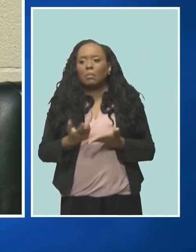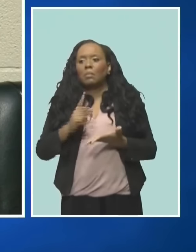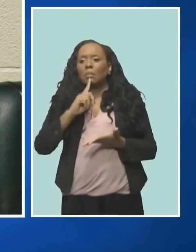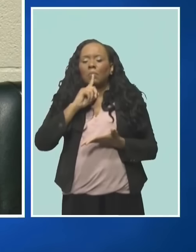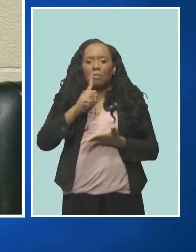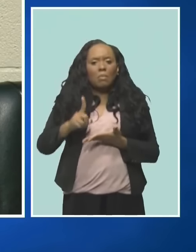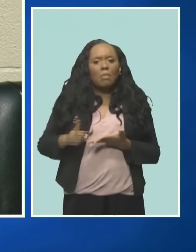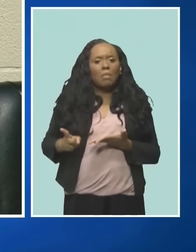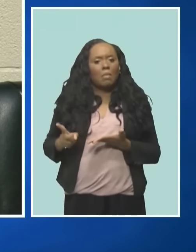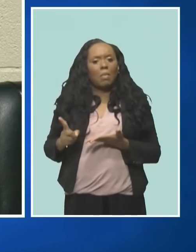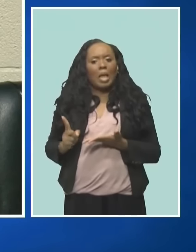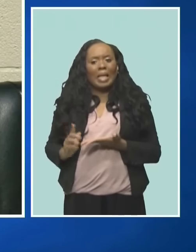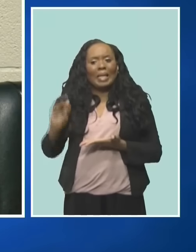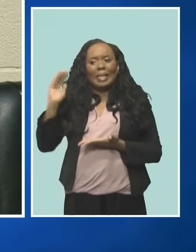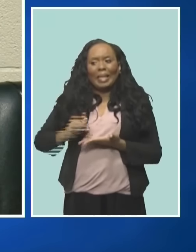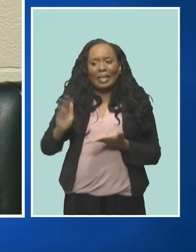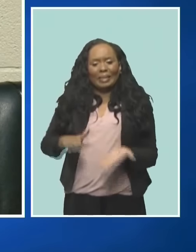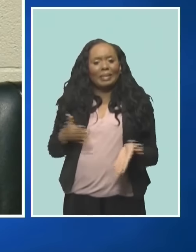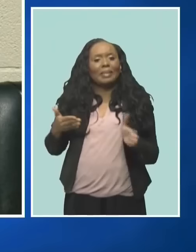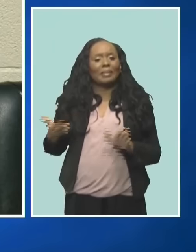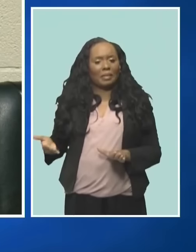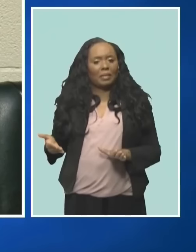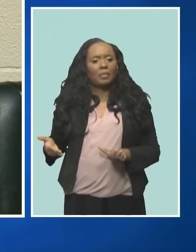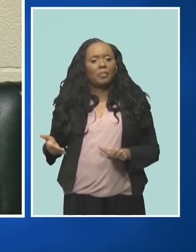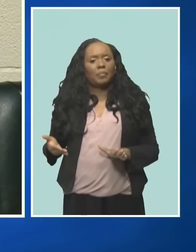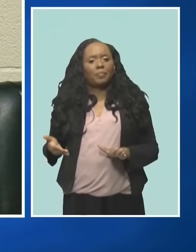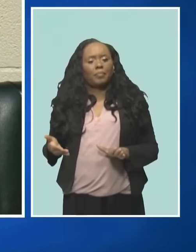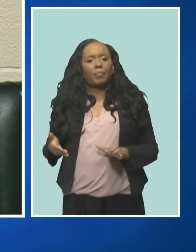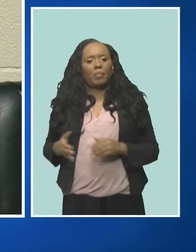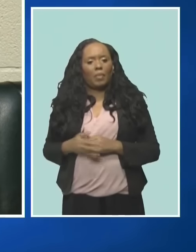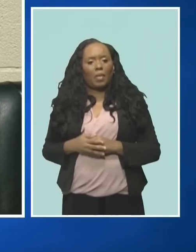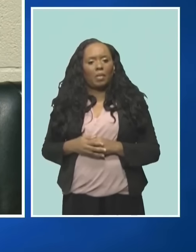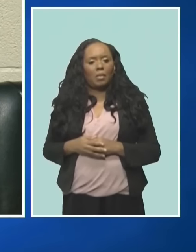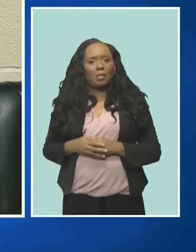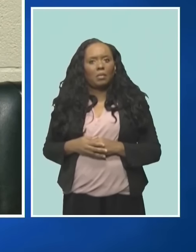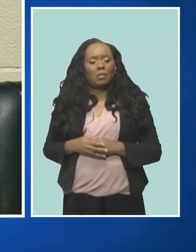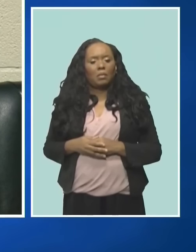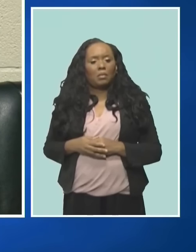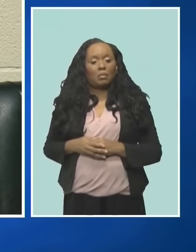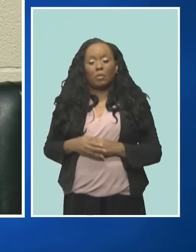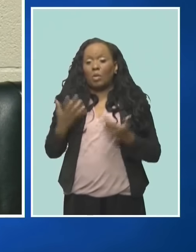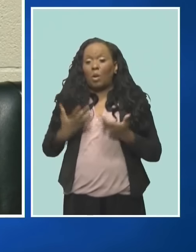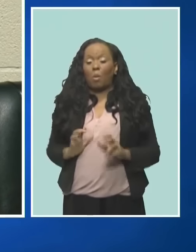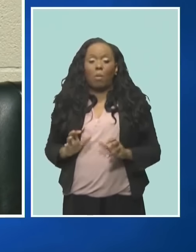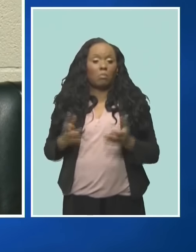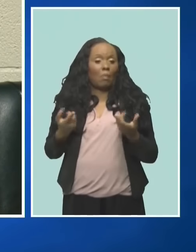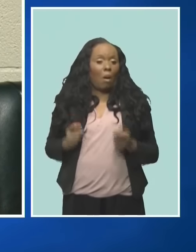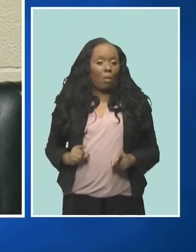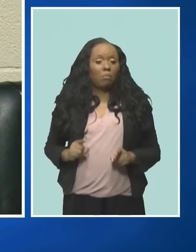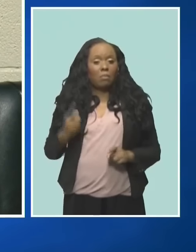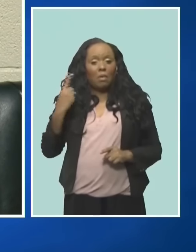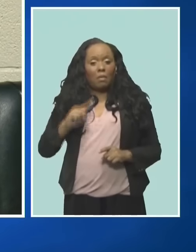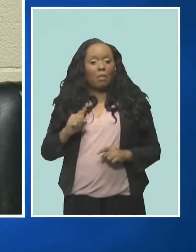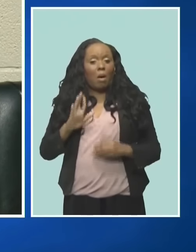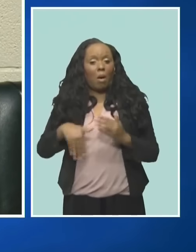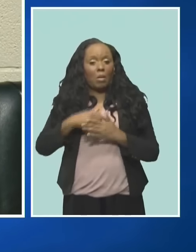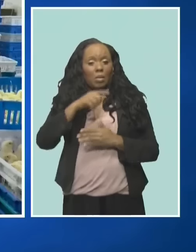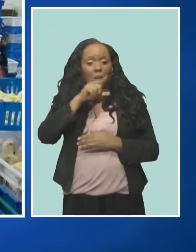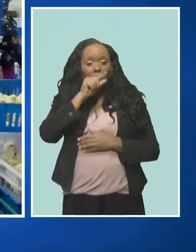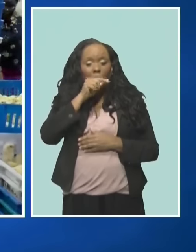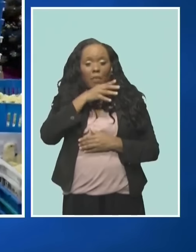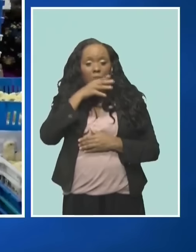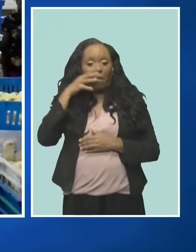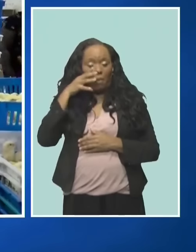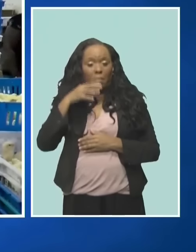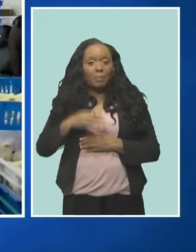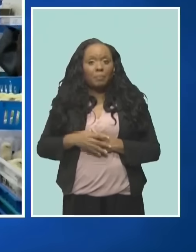overcome the potential losses that heat and heat stress can give to a chicken farm.